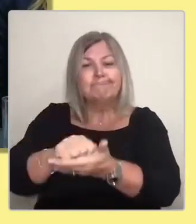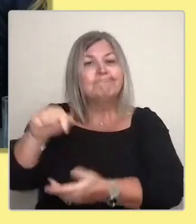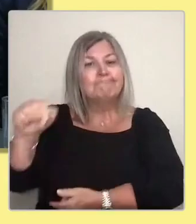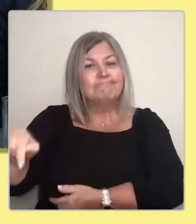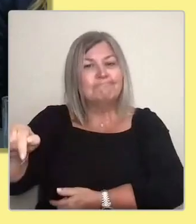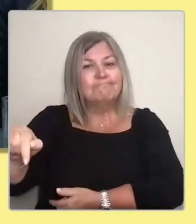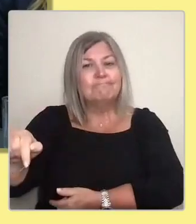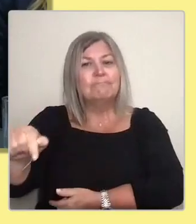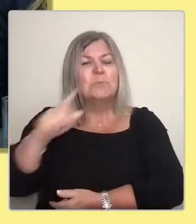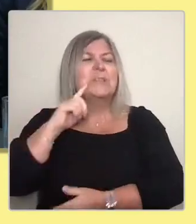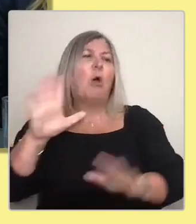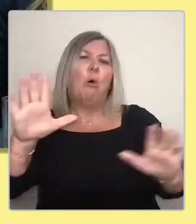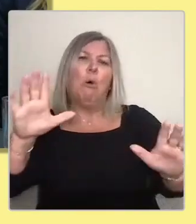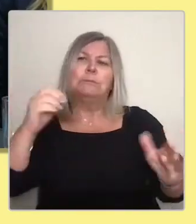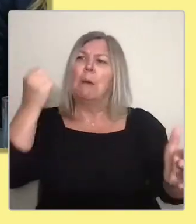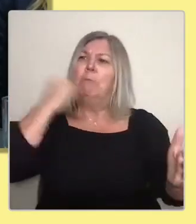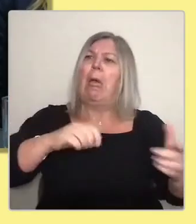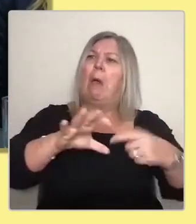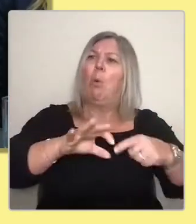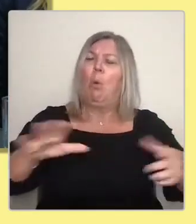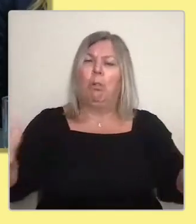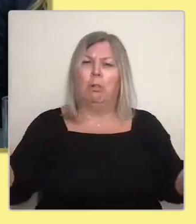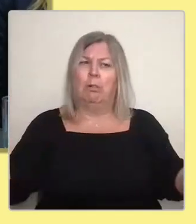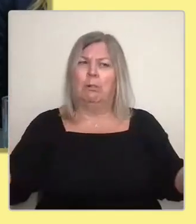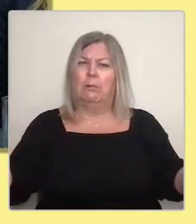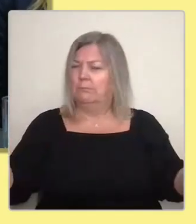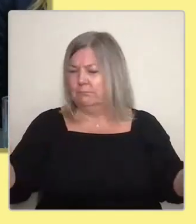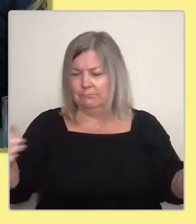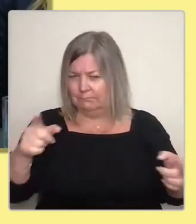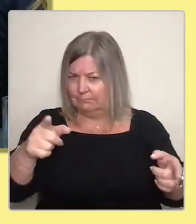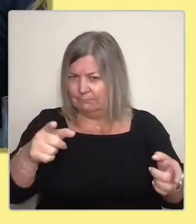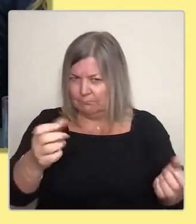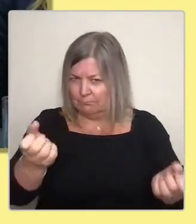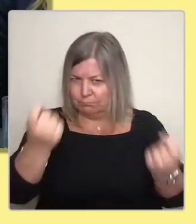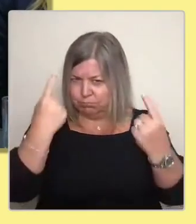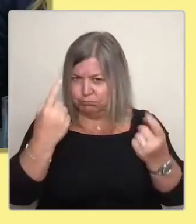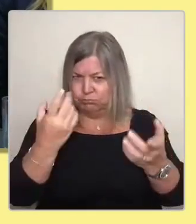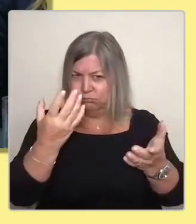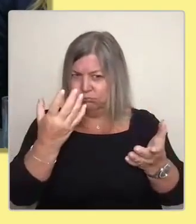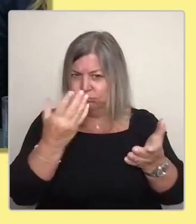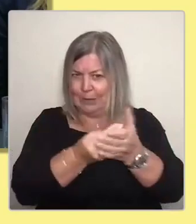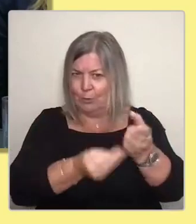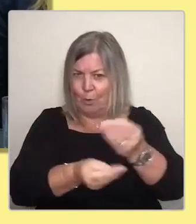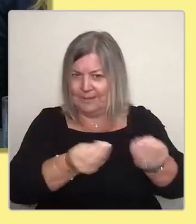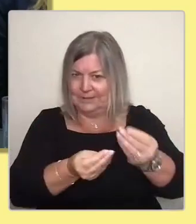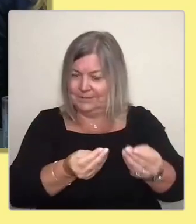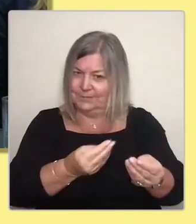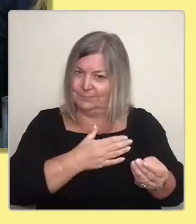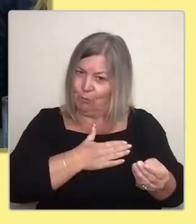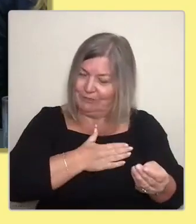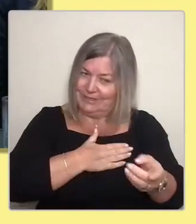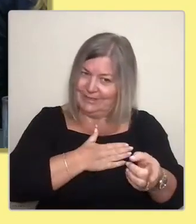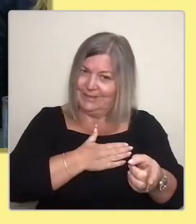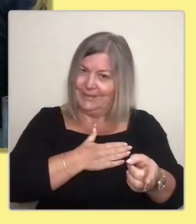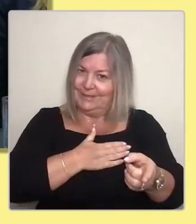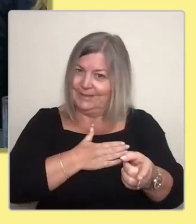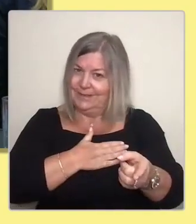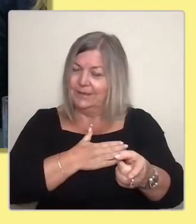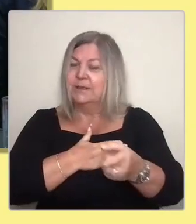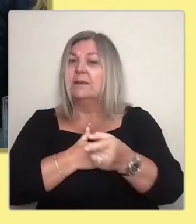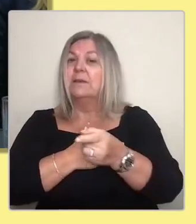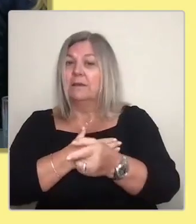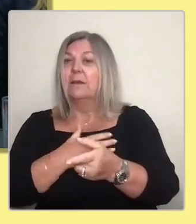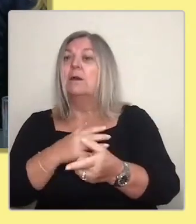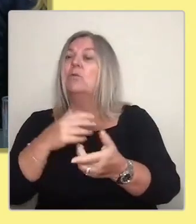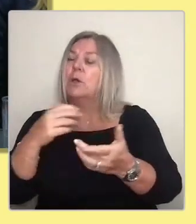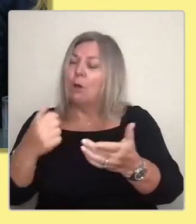your first question is you clearly don't understand economics and you don't understand how the budgets work. But taking a step back then, the question